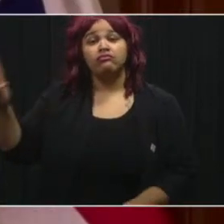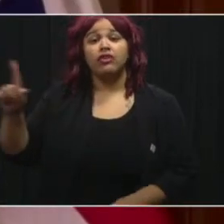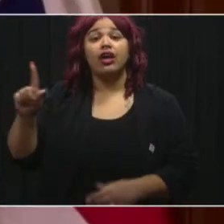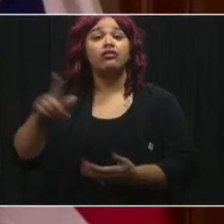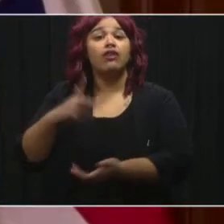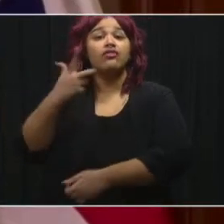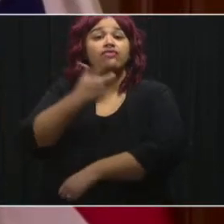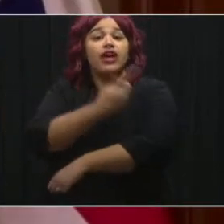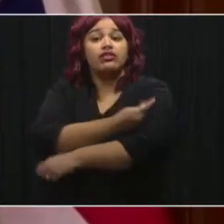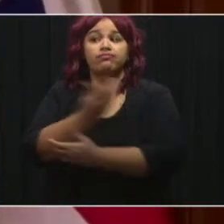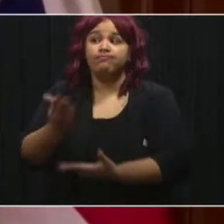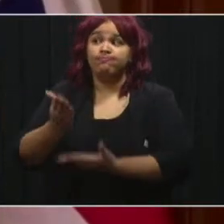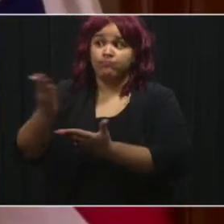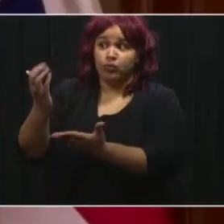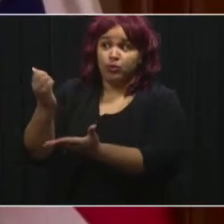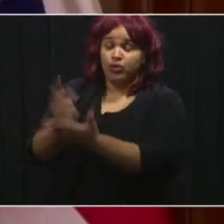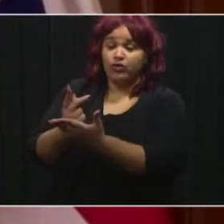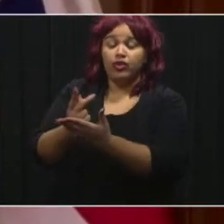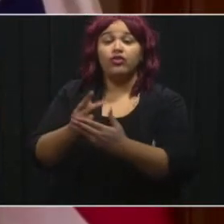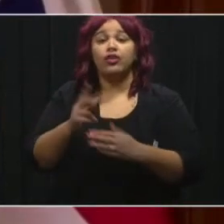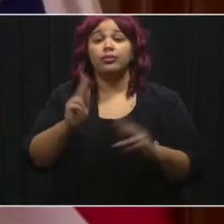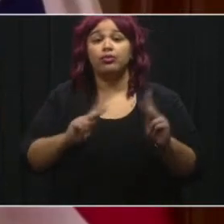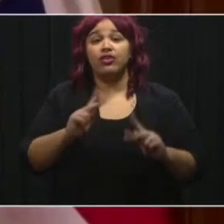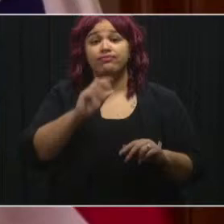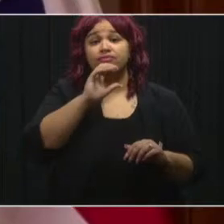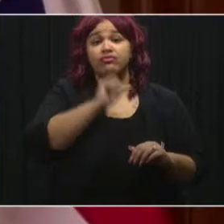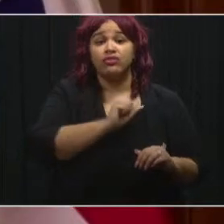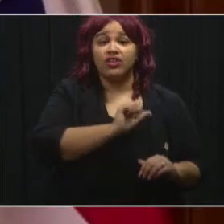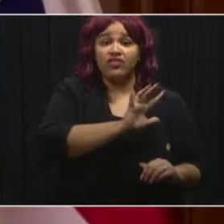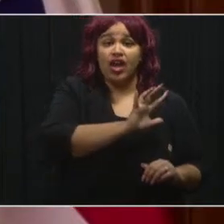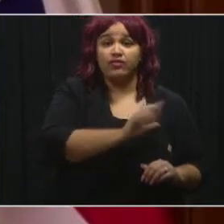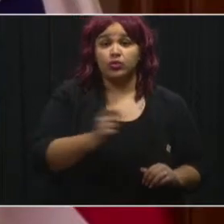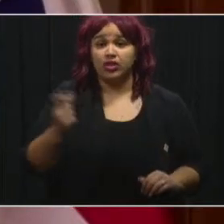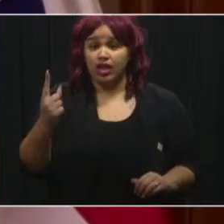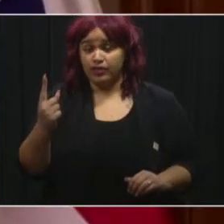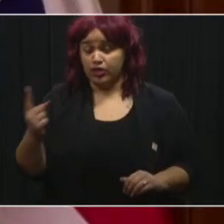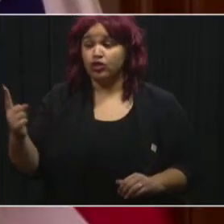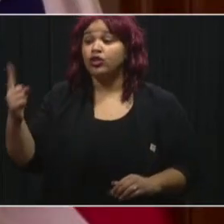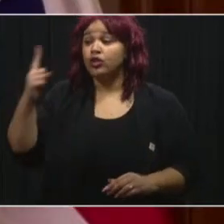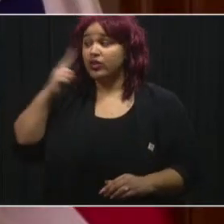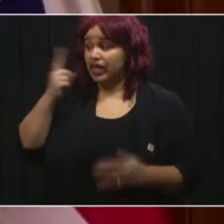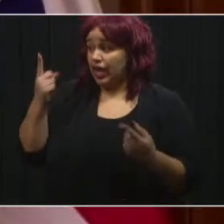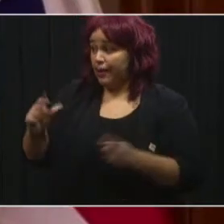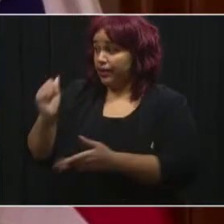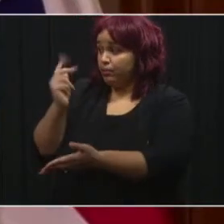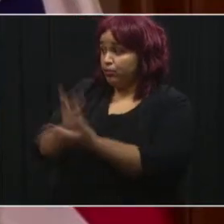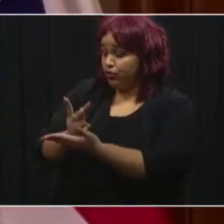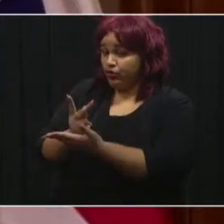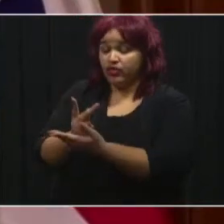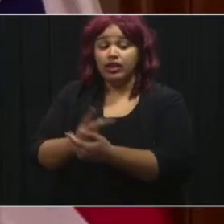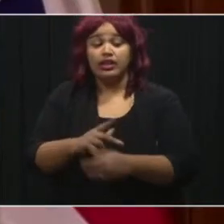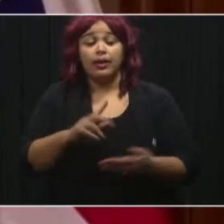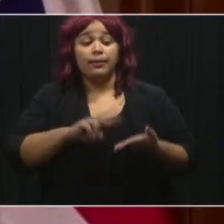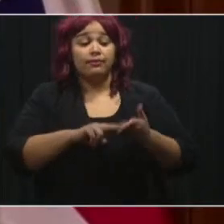kids 5 to 11 to drastically change the course of this Delta surge?